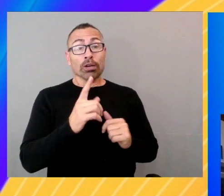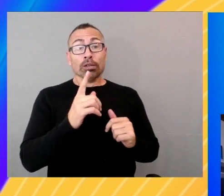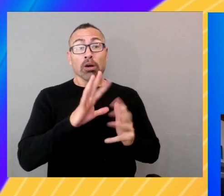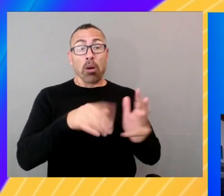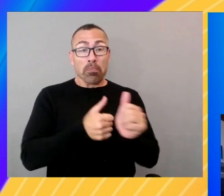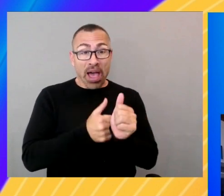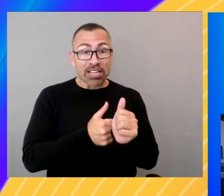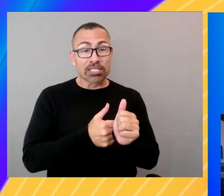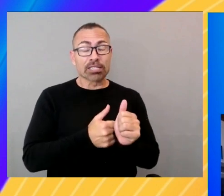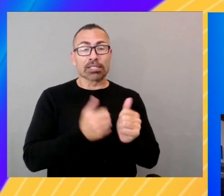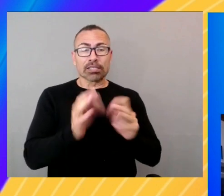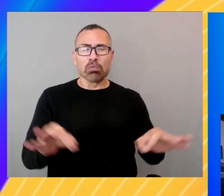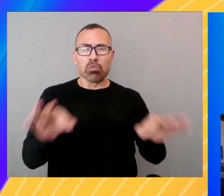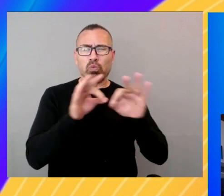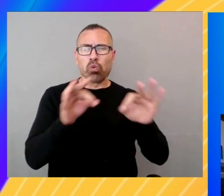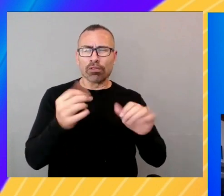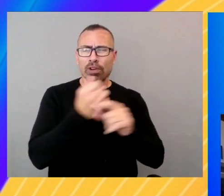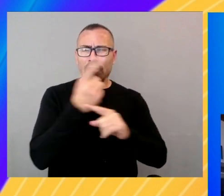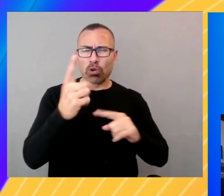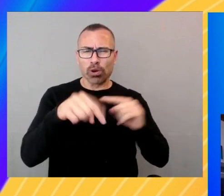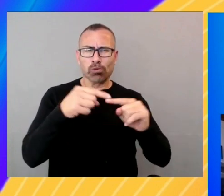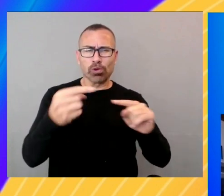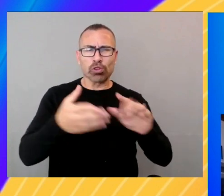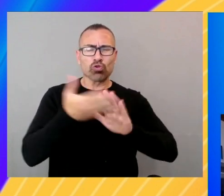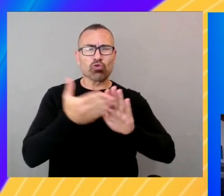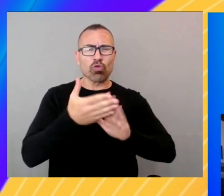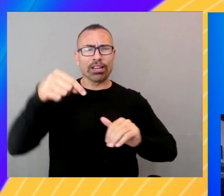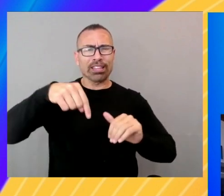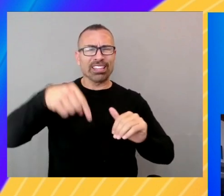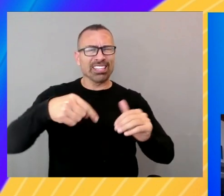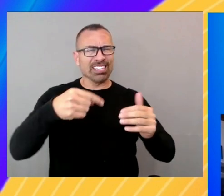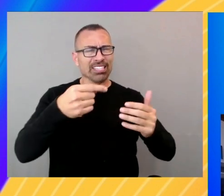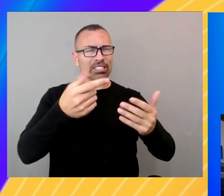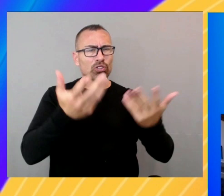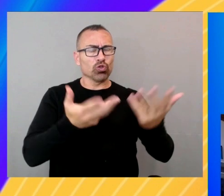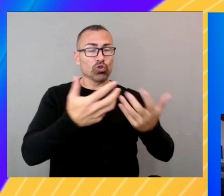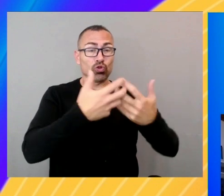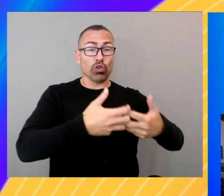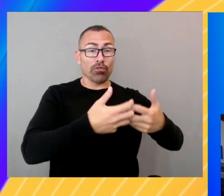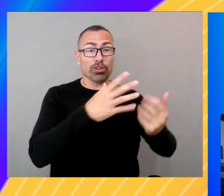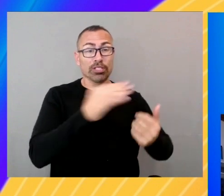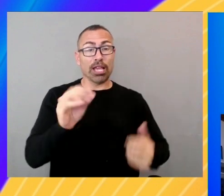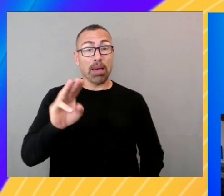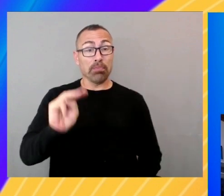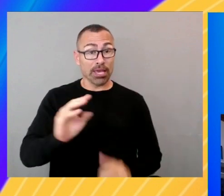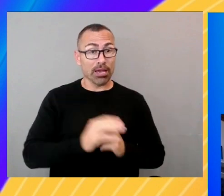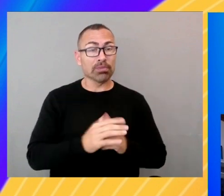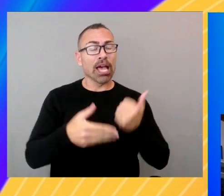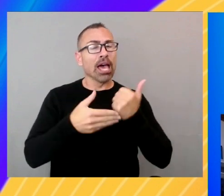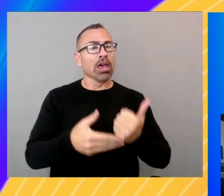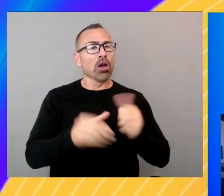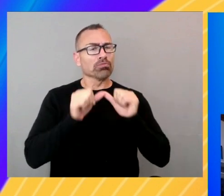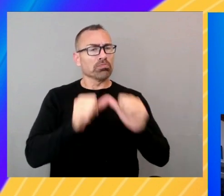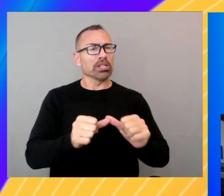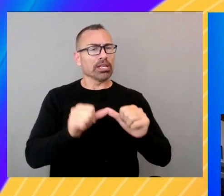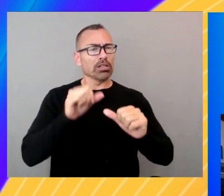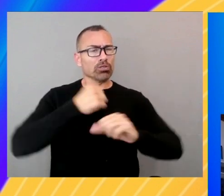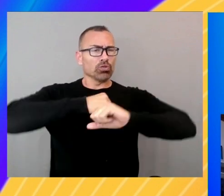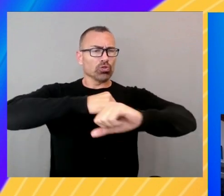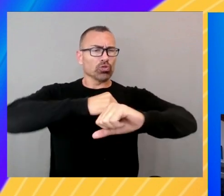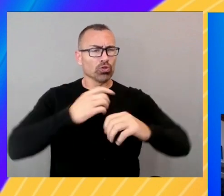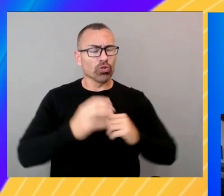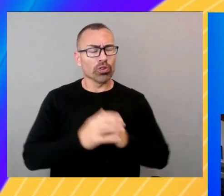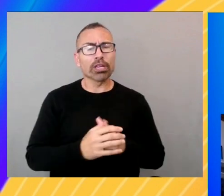when you're running, these servers and VMs. It helps maintain your security state. You need to perform updates in order to